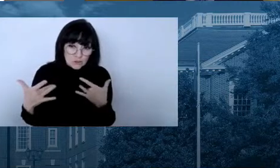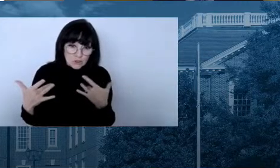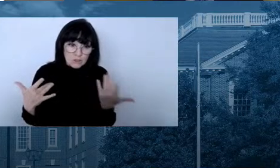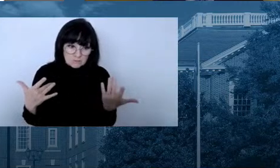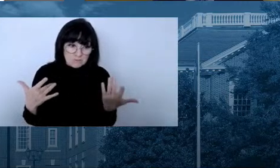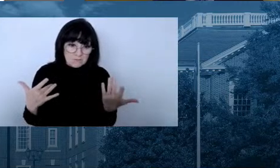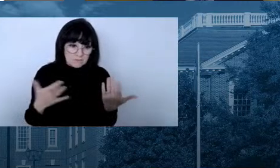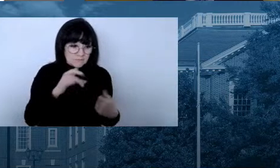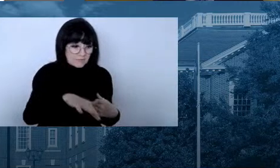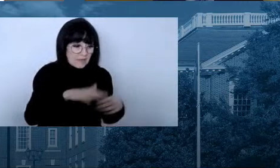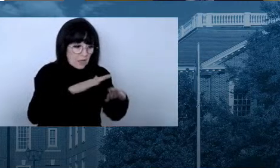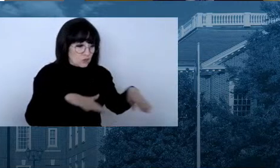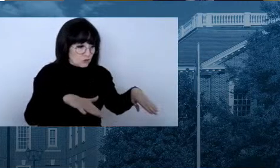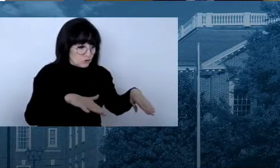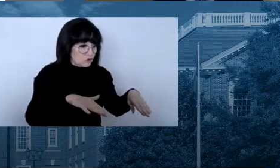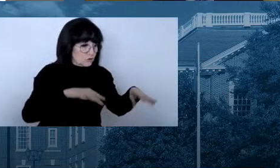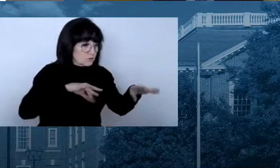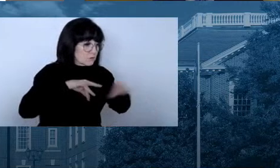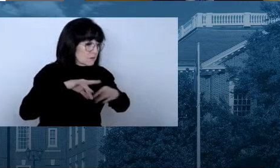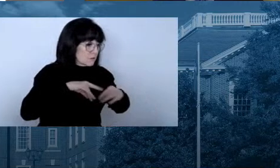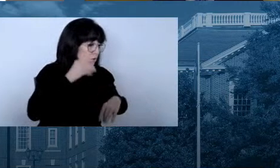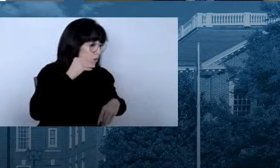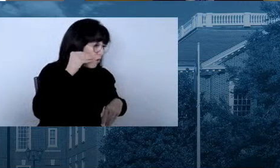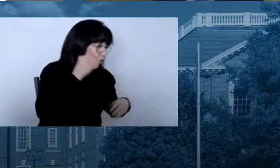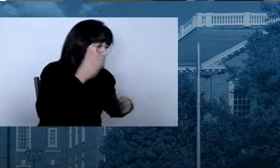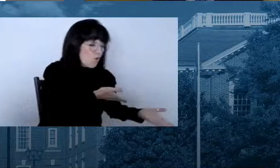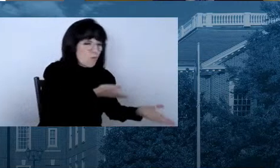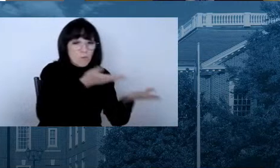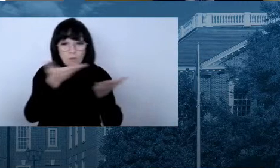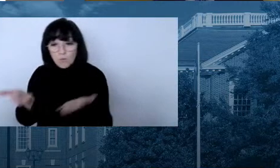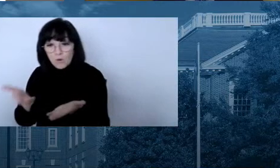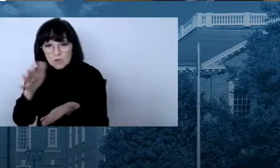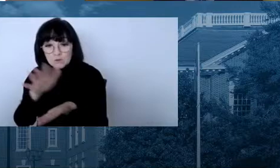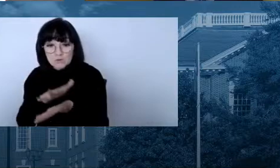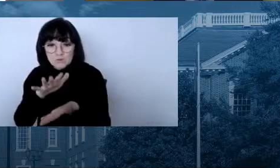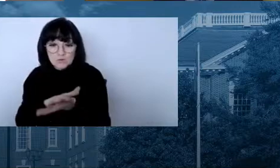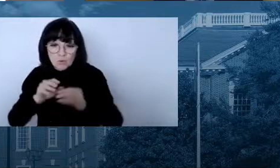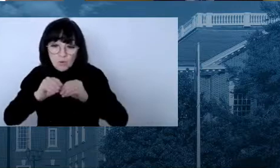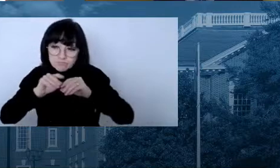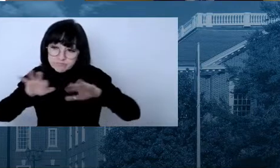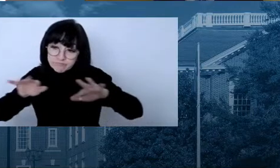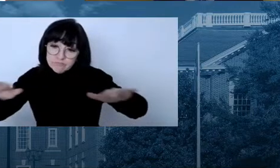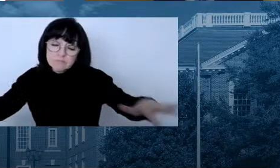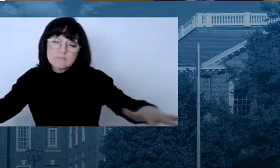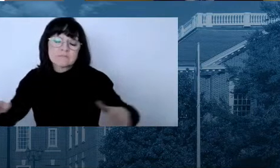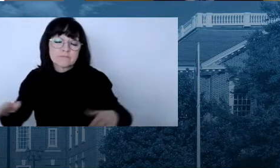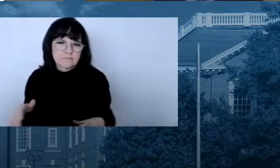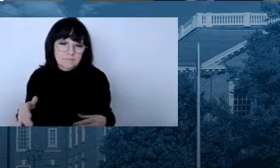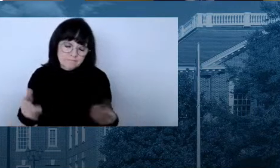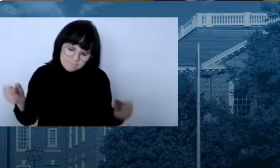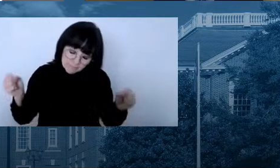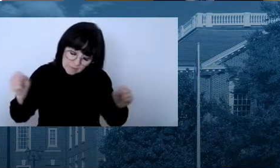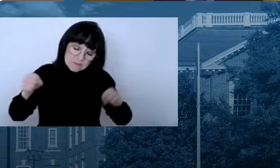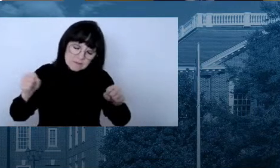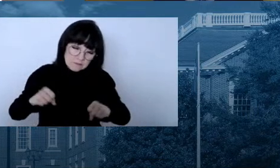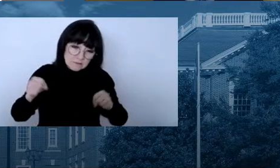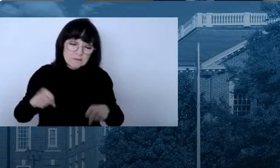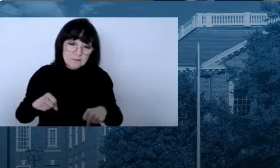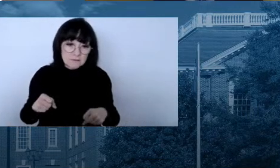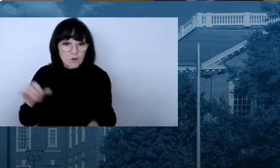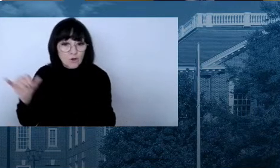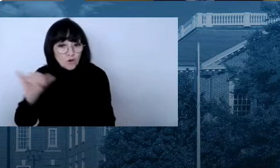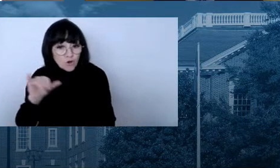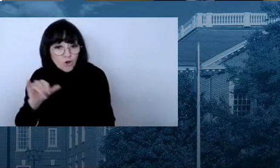into those environments? Absolutely. Are we concerned about the fact that the children have been out of the structured environments and